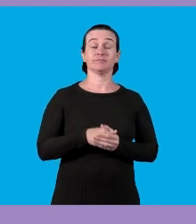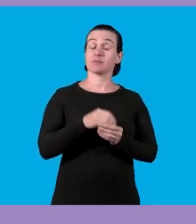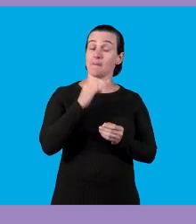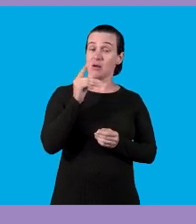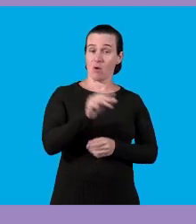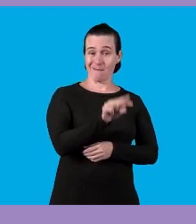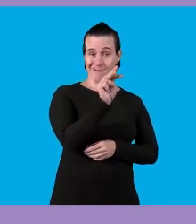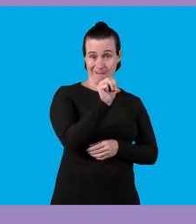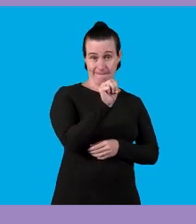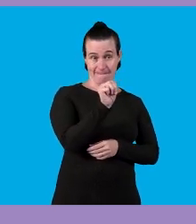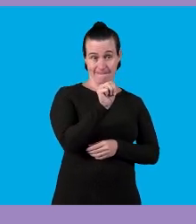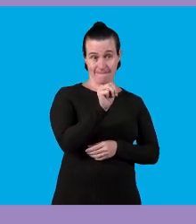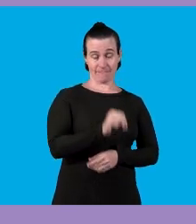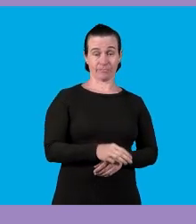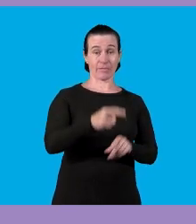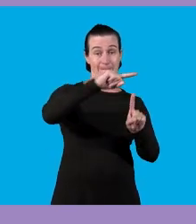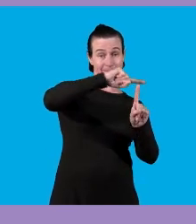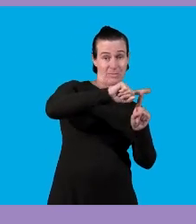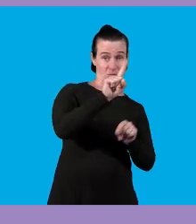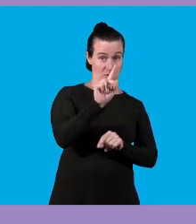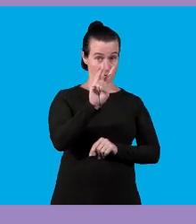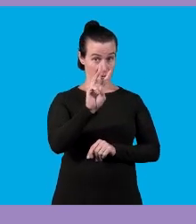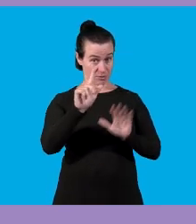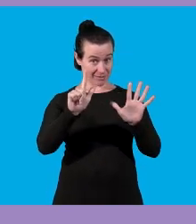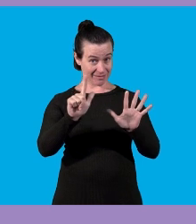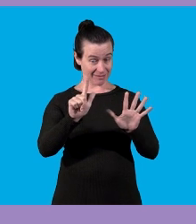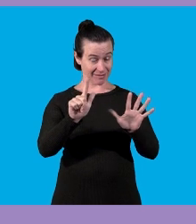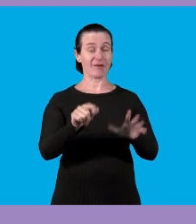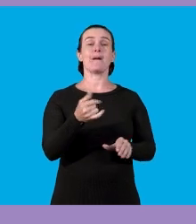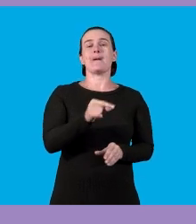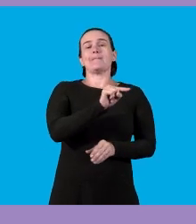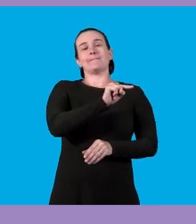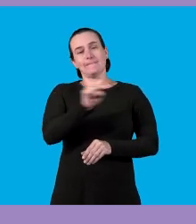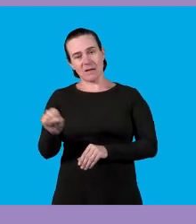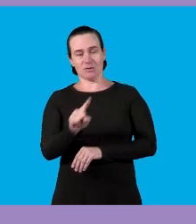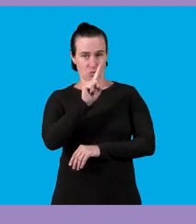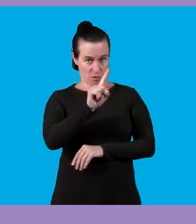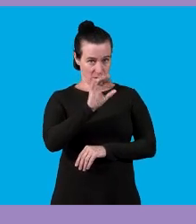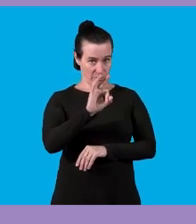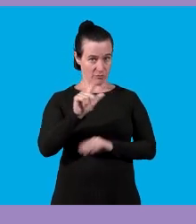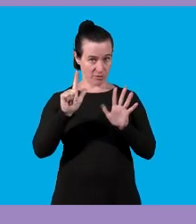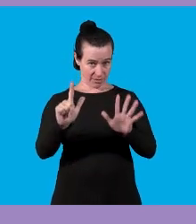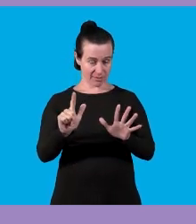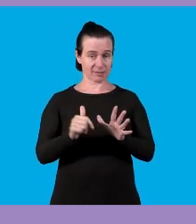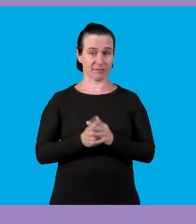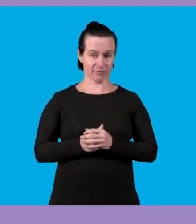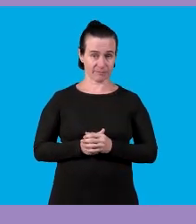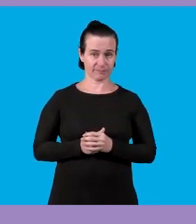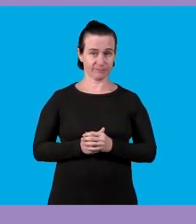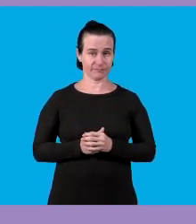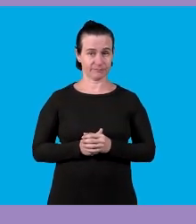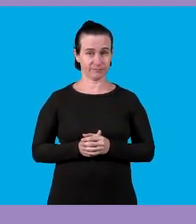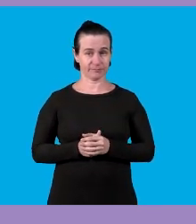degrees. So angle M plus 137 degrees